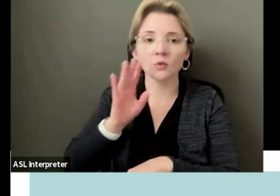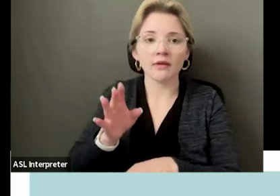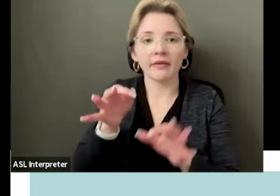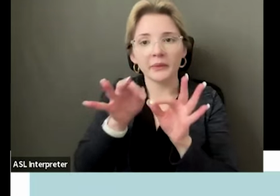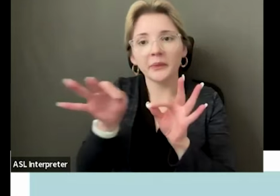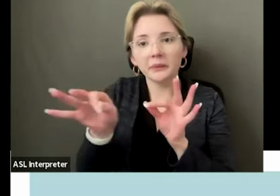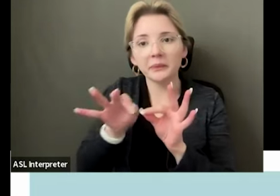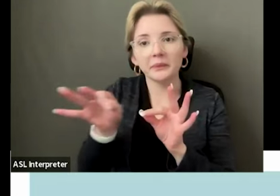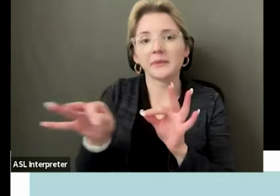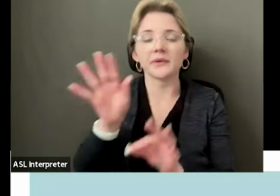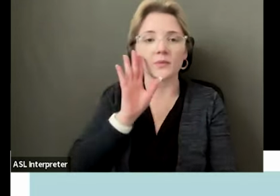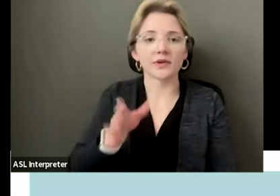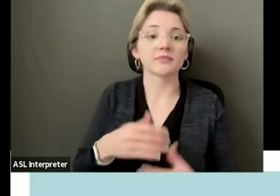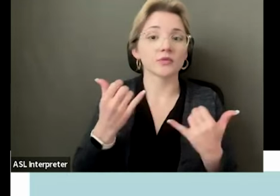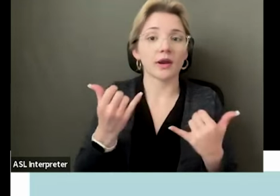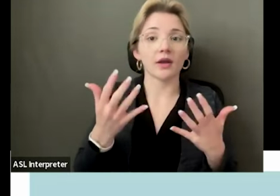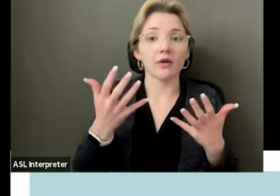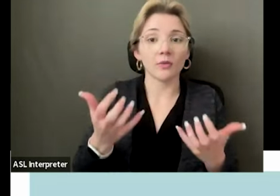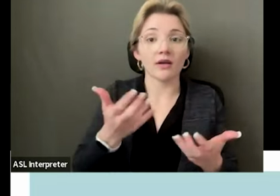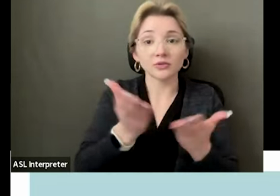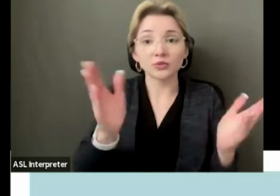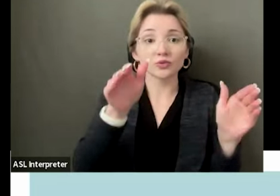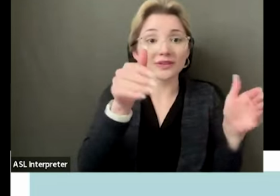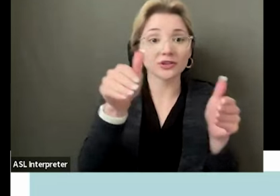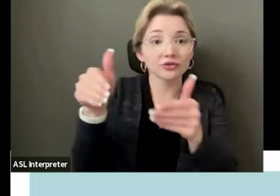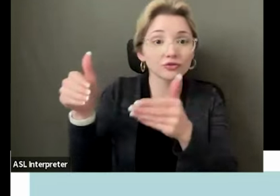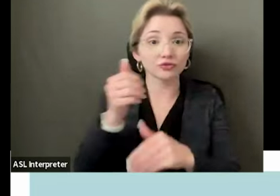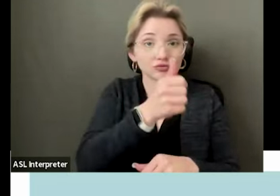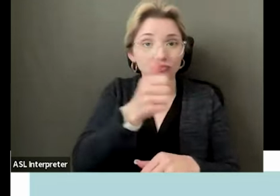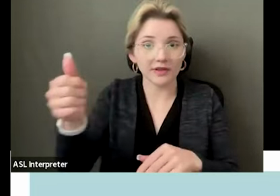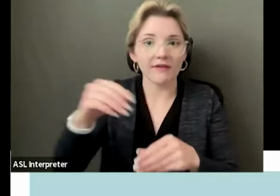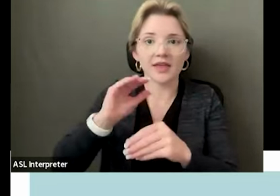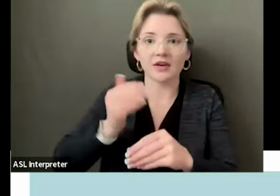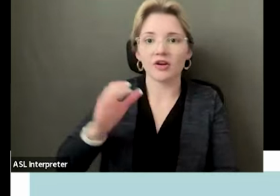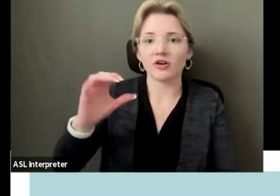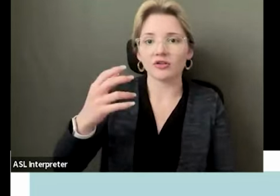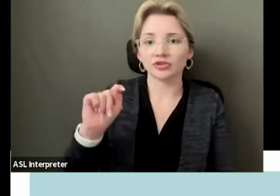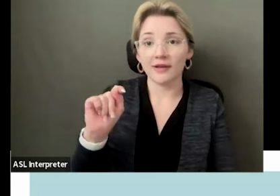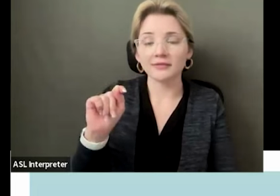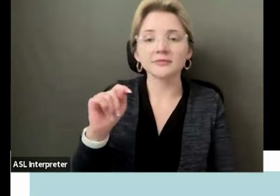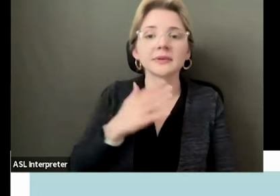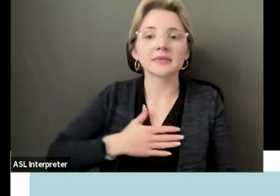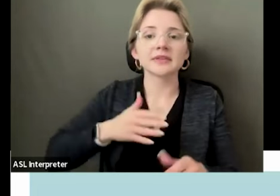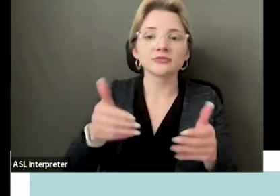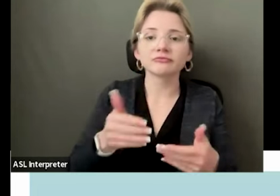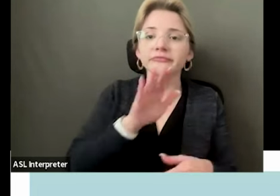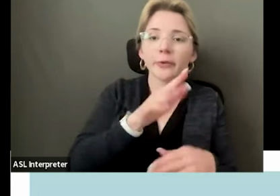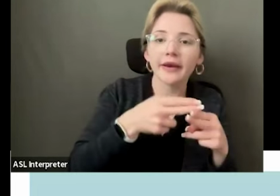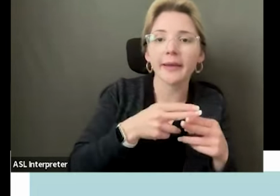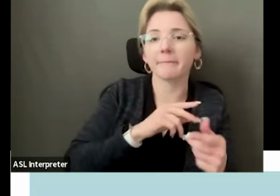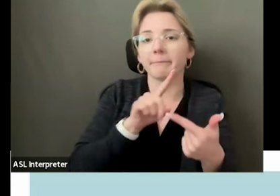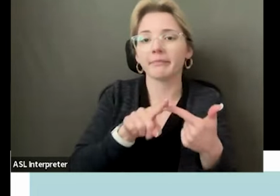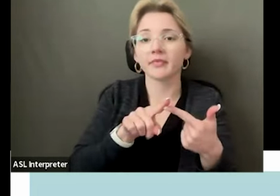At this time, we invite you to introduce yourself in the chat. Feel free to share your name, pronouns, organization, state, whatever you'd like. We